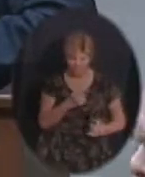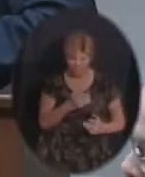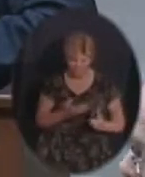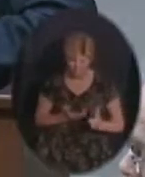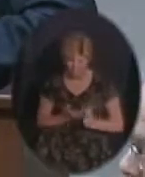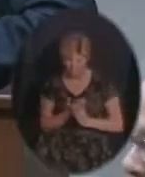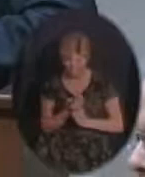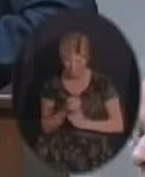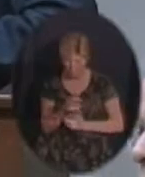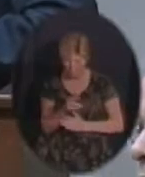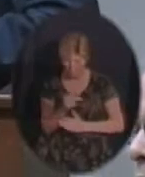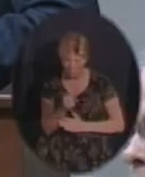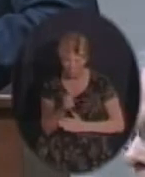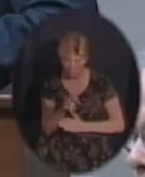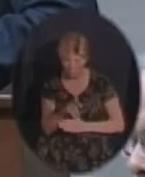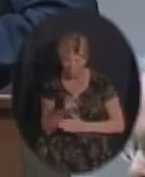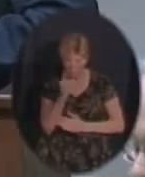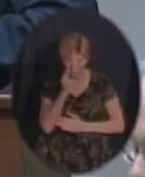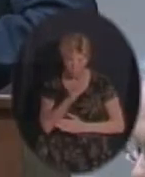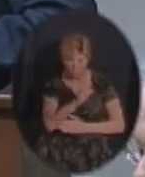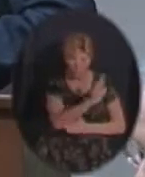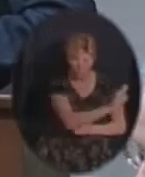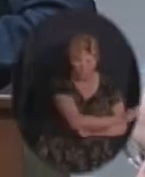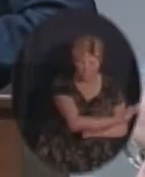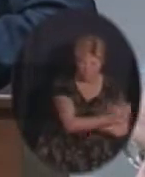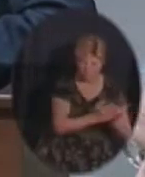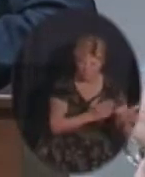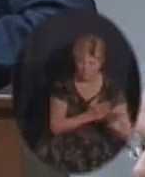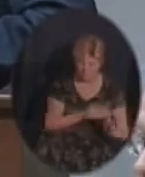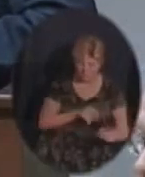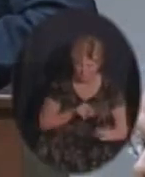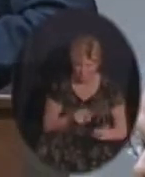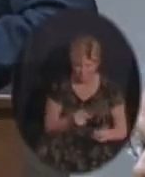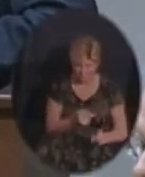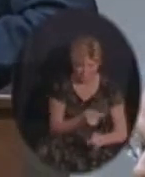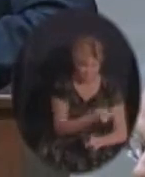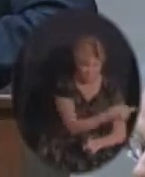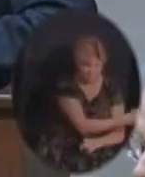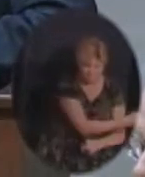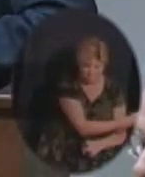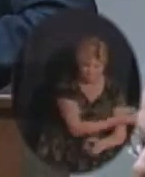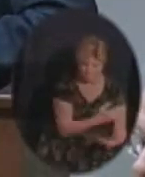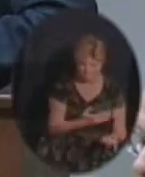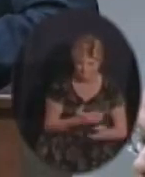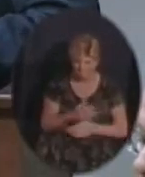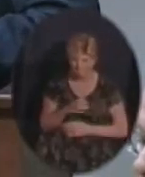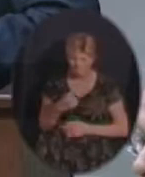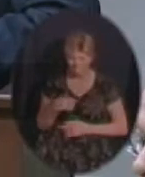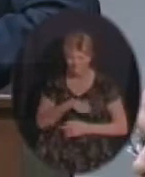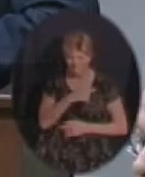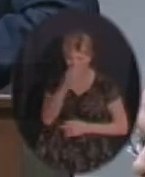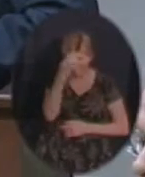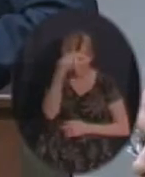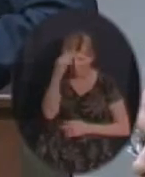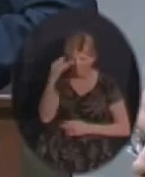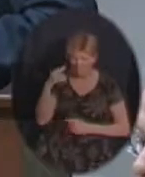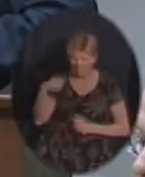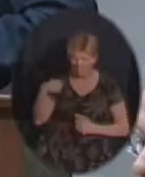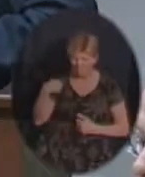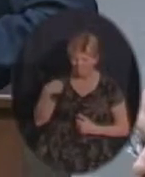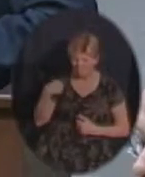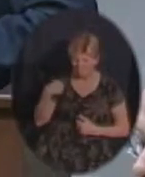went. But that has changed so much, especially in the last 3 to 5 years, that these brokers that we